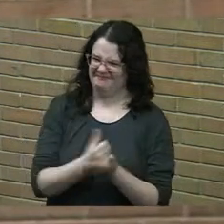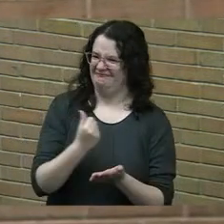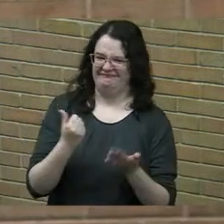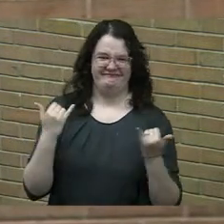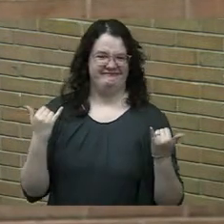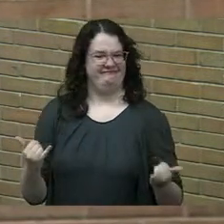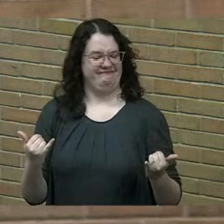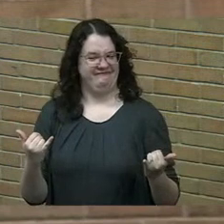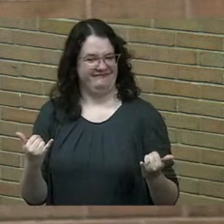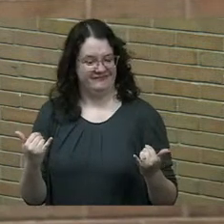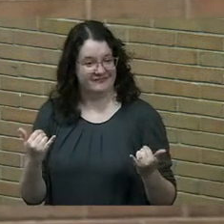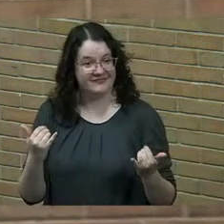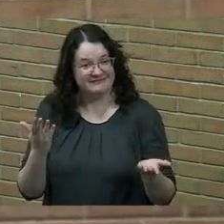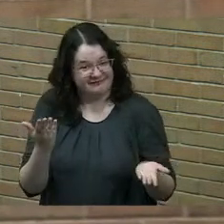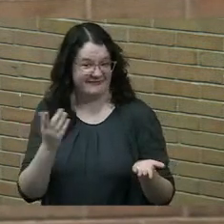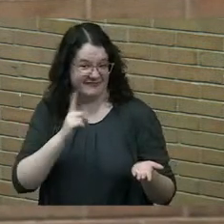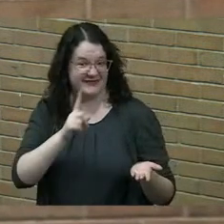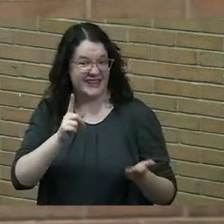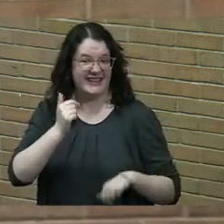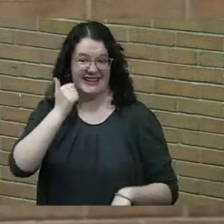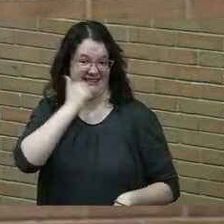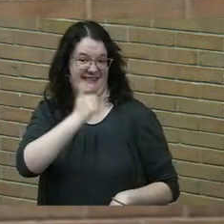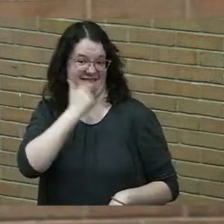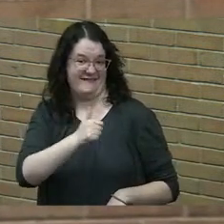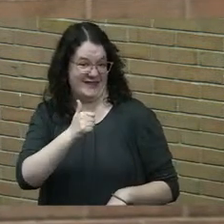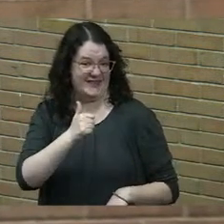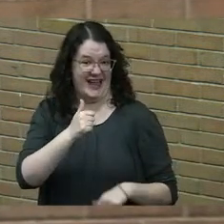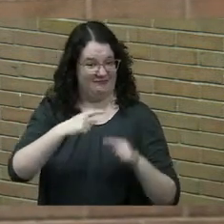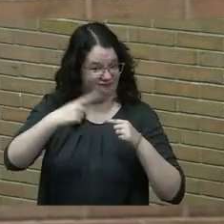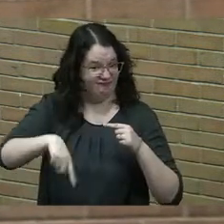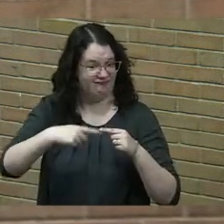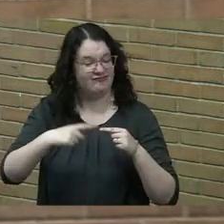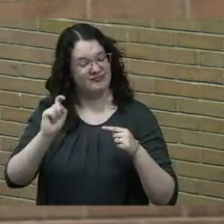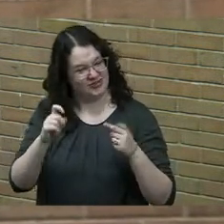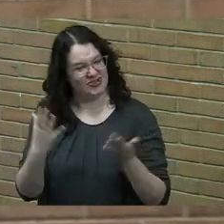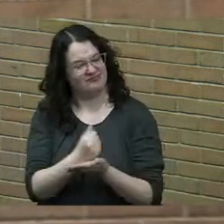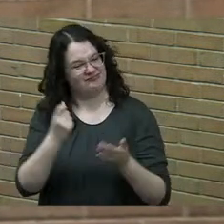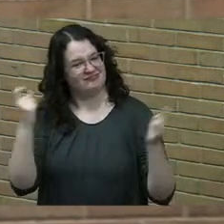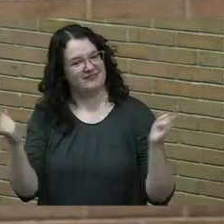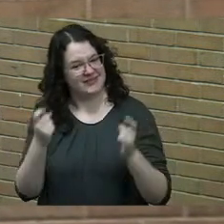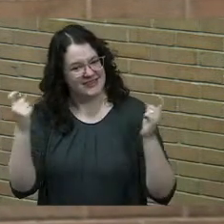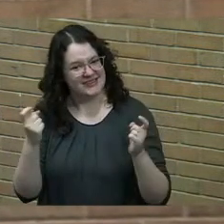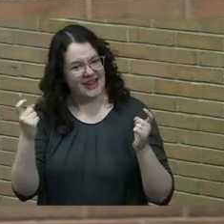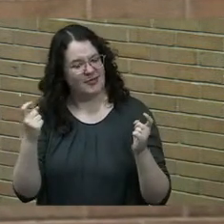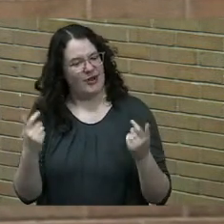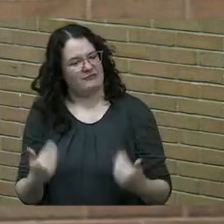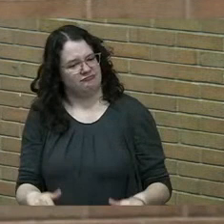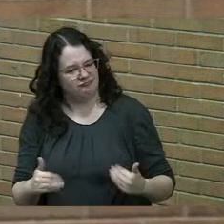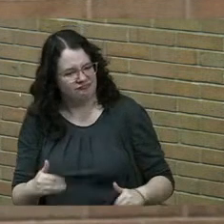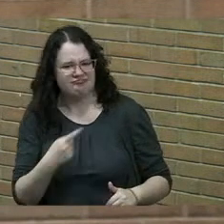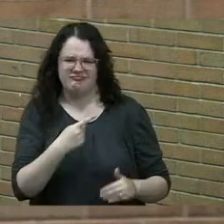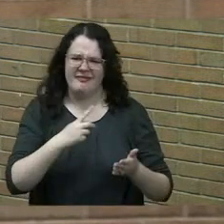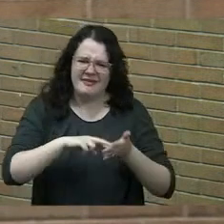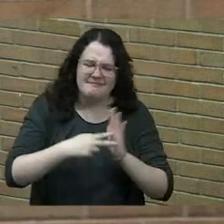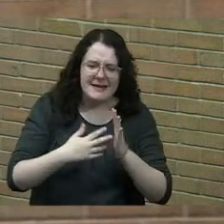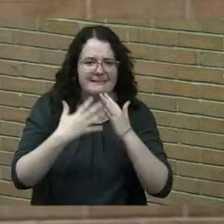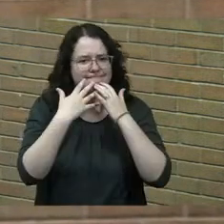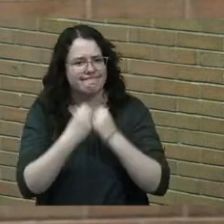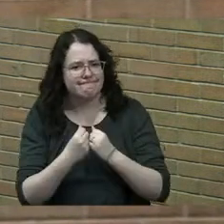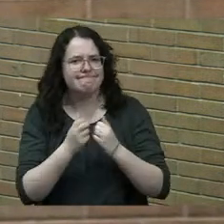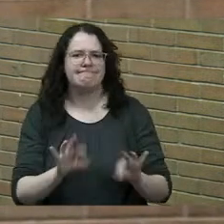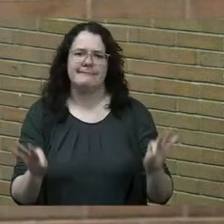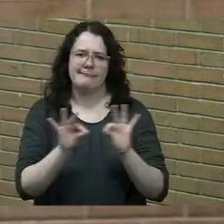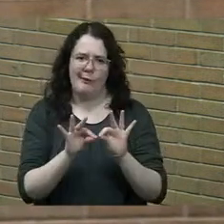and really every day of the year, to celebrate the logic, the meaning, the importance of